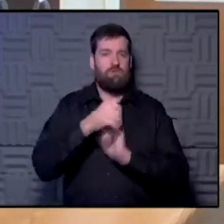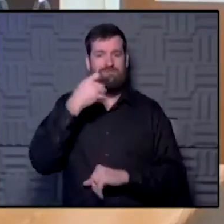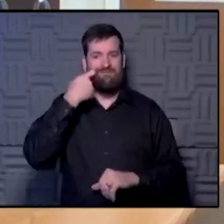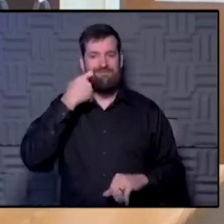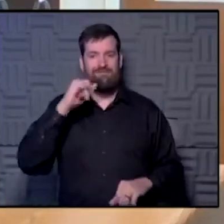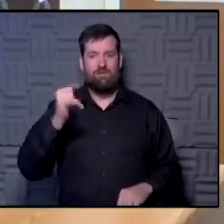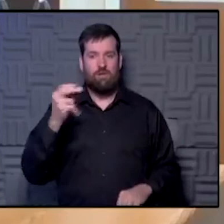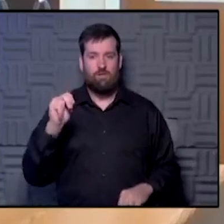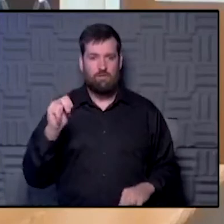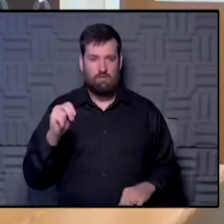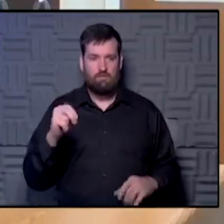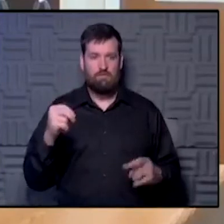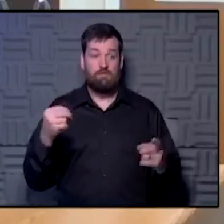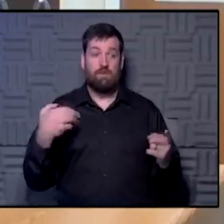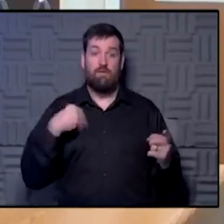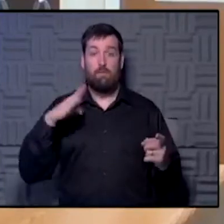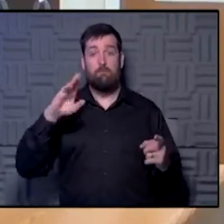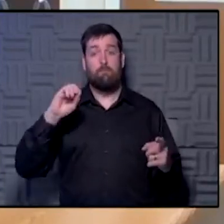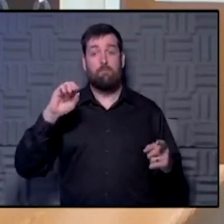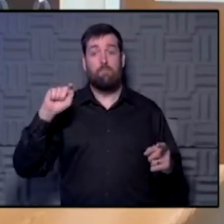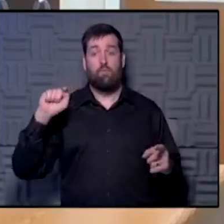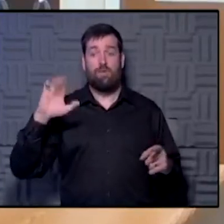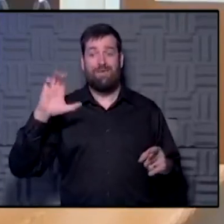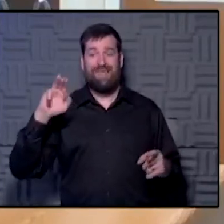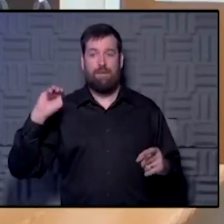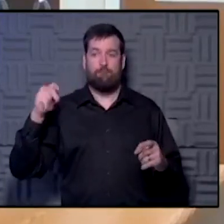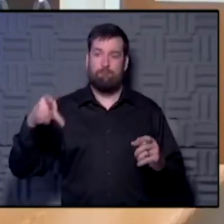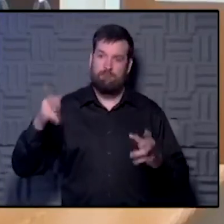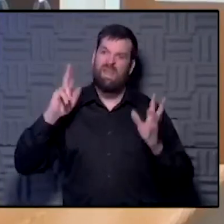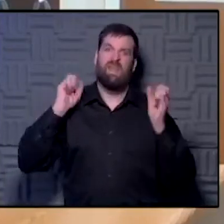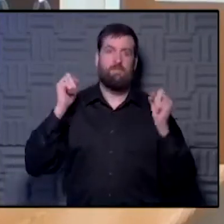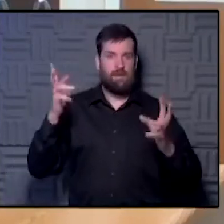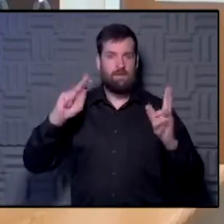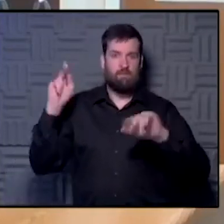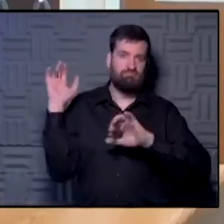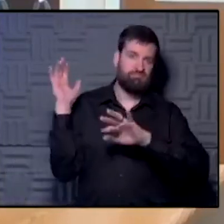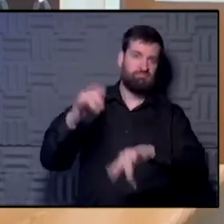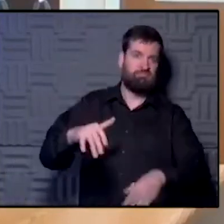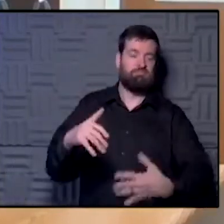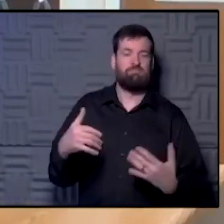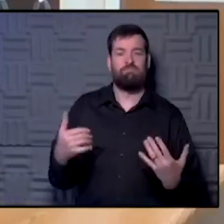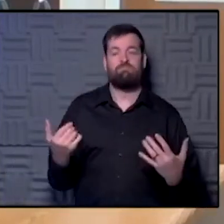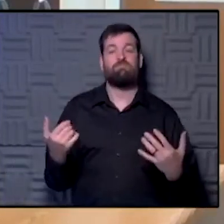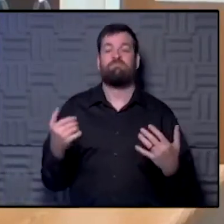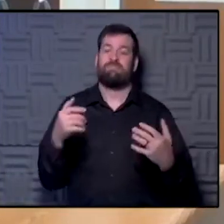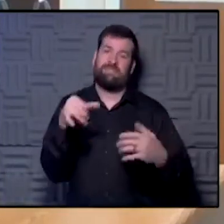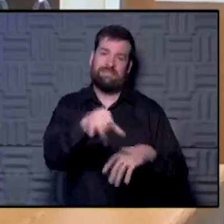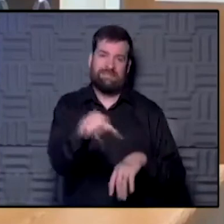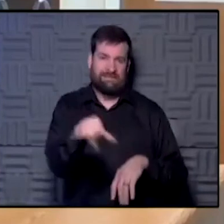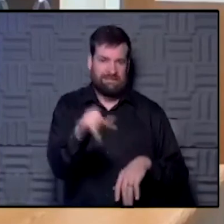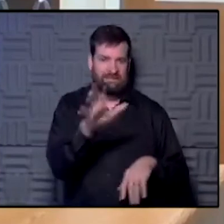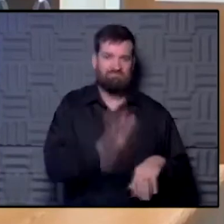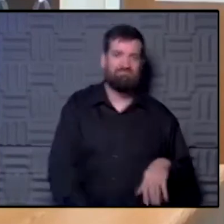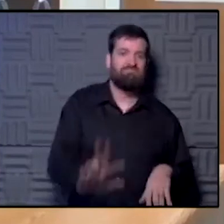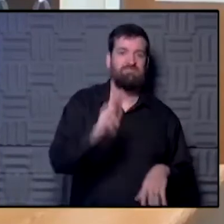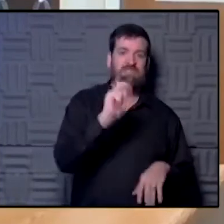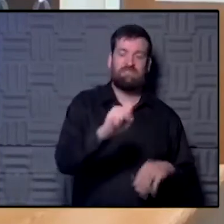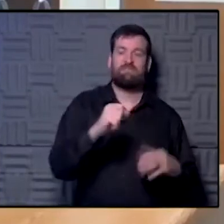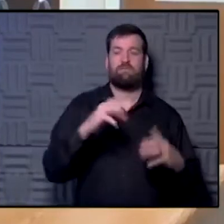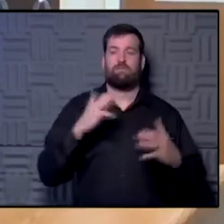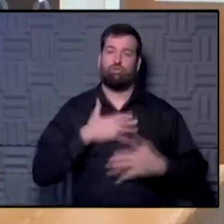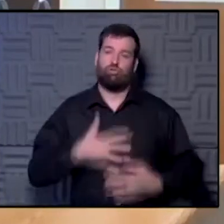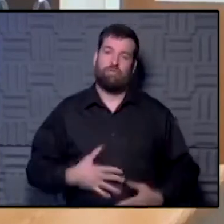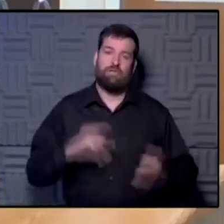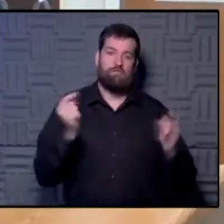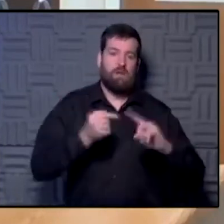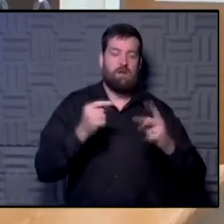boot camp that was well attended, and we worked on the very same things that is being worked on throughout Kansas, the chest pain, the